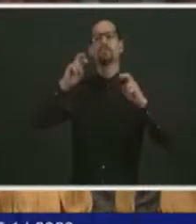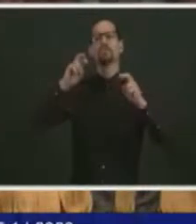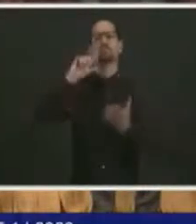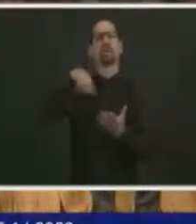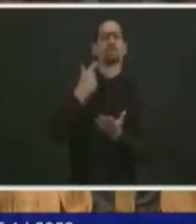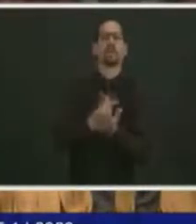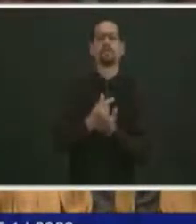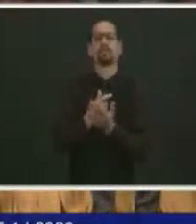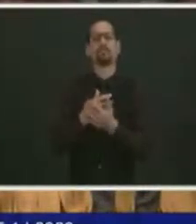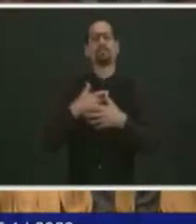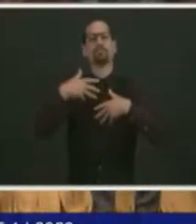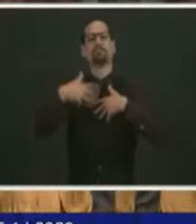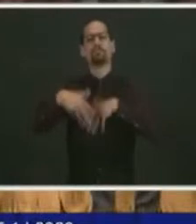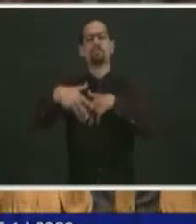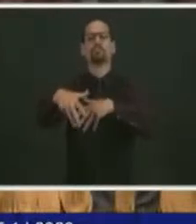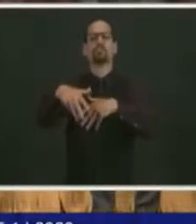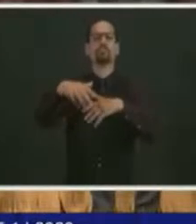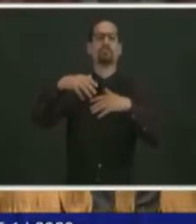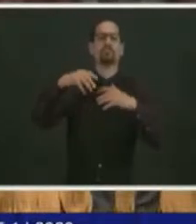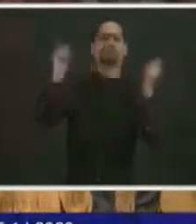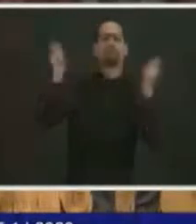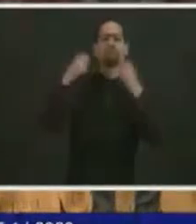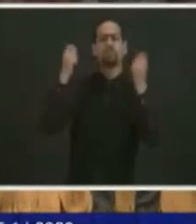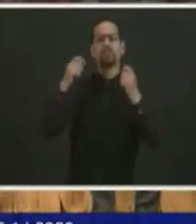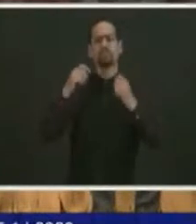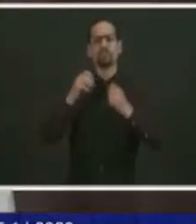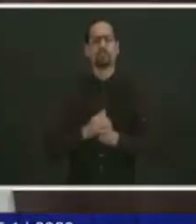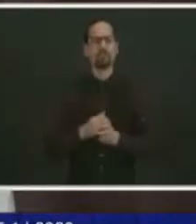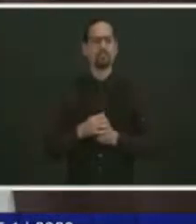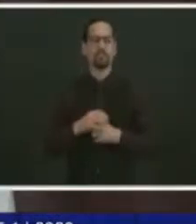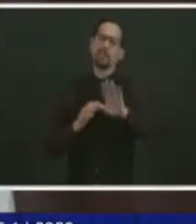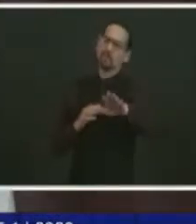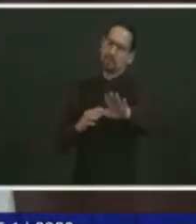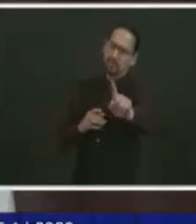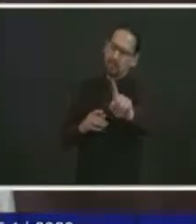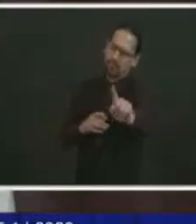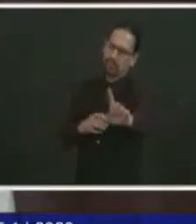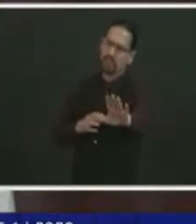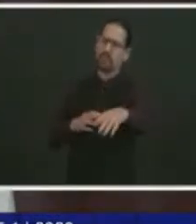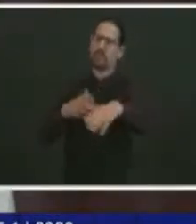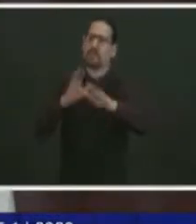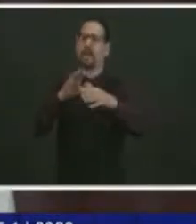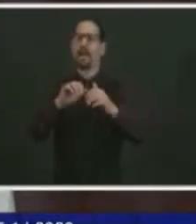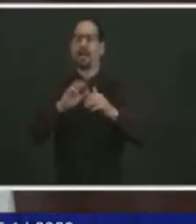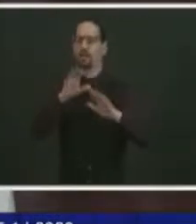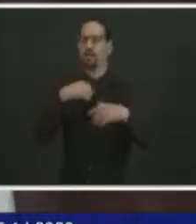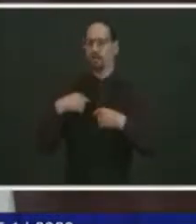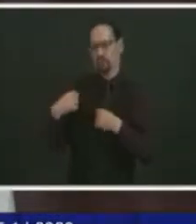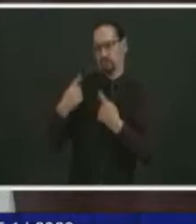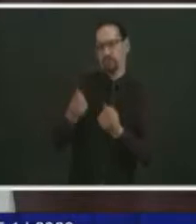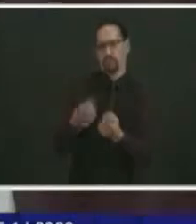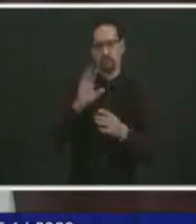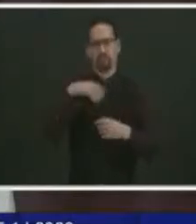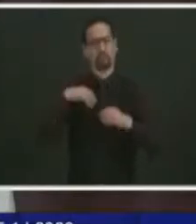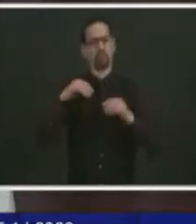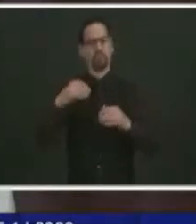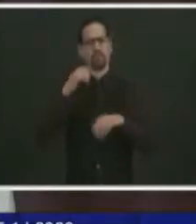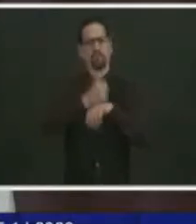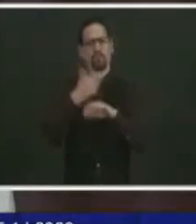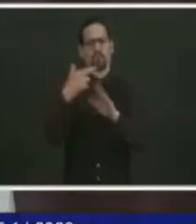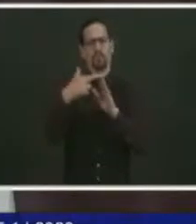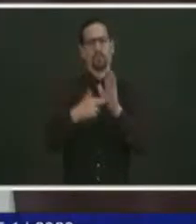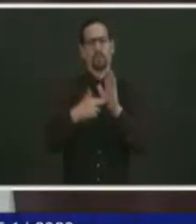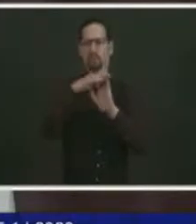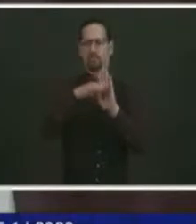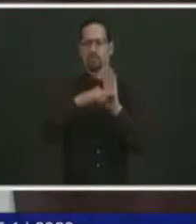guidance in Rhode Island? We have some questions about that. Here's what I would say. The way we've done it is, we've put out guidelines, phase 1 and